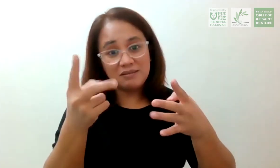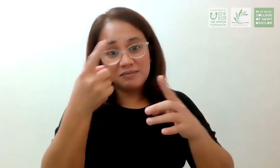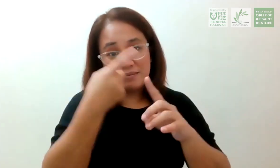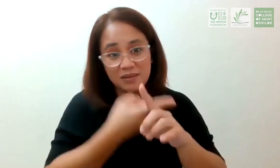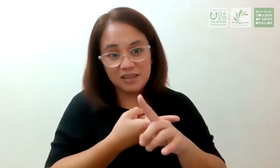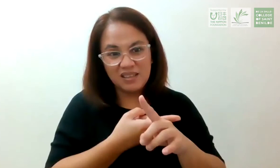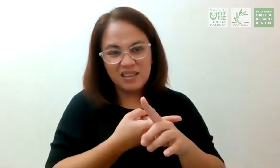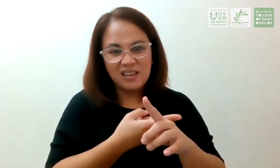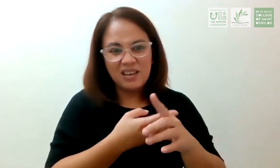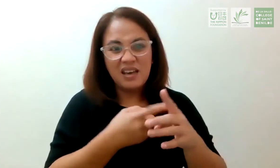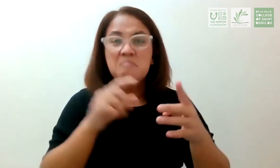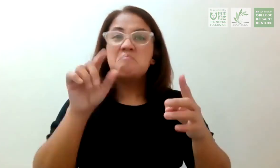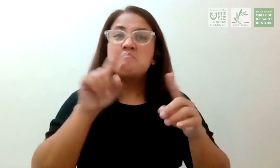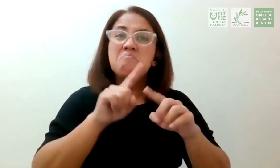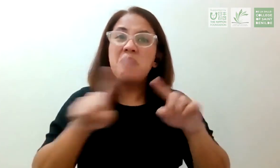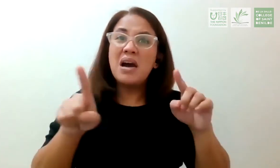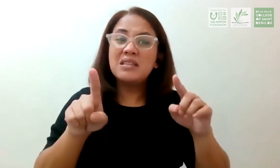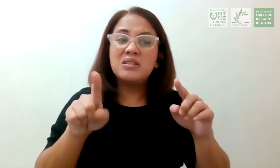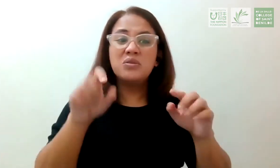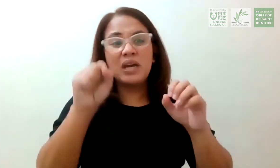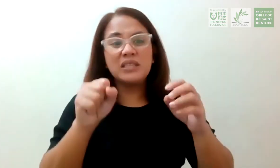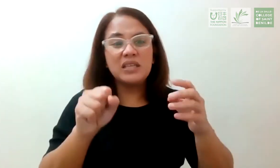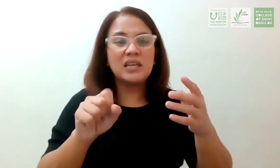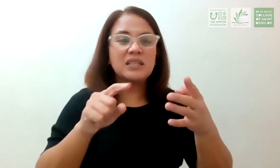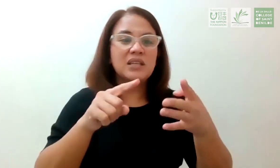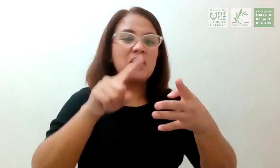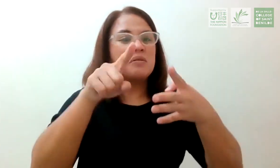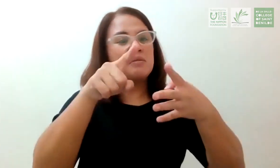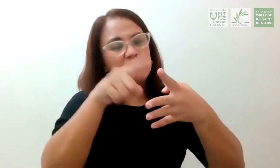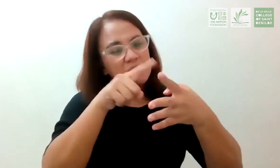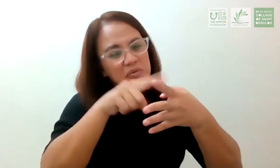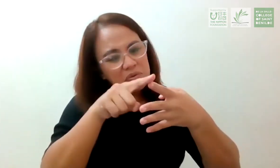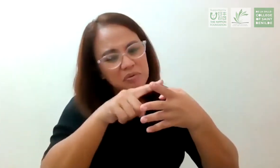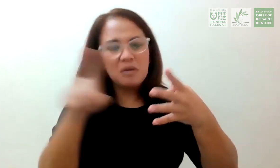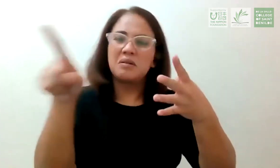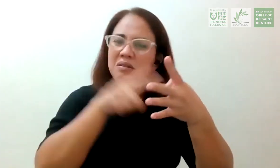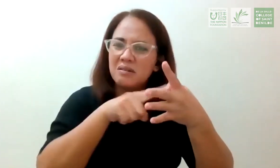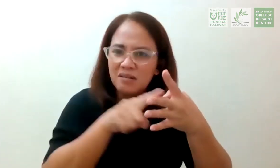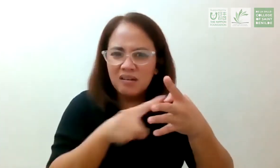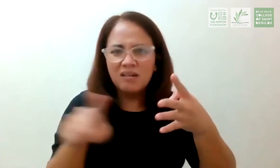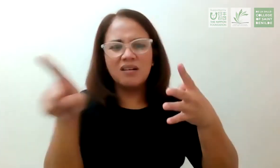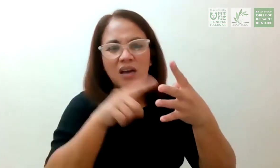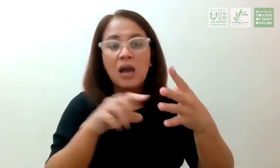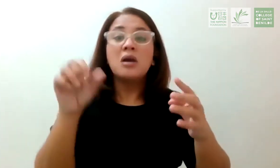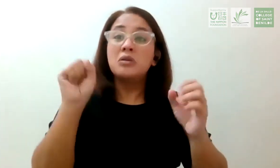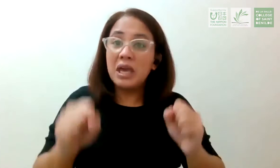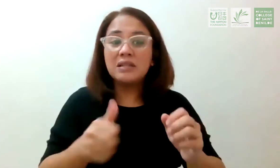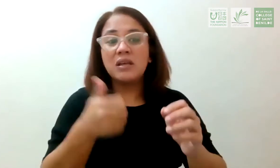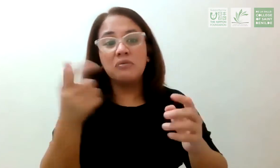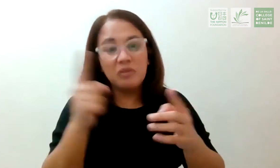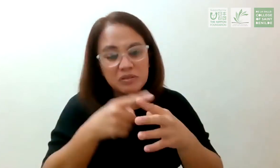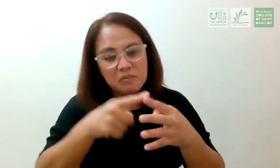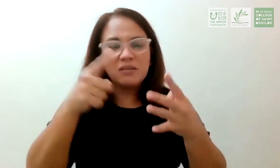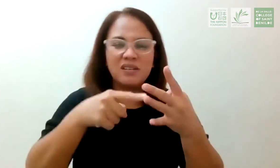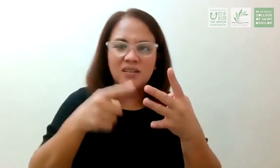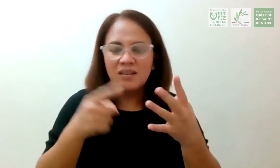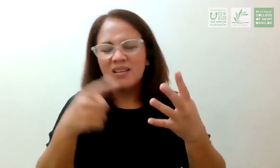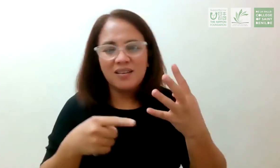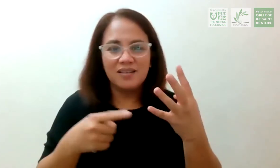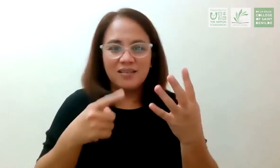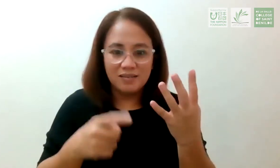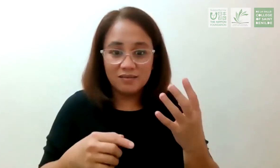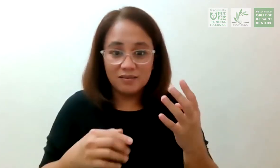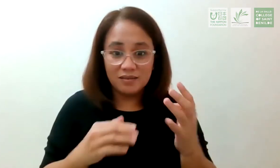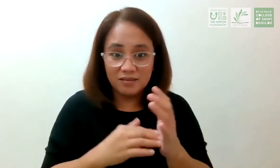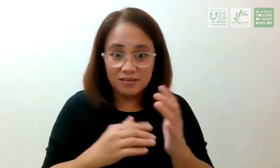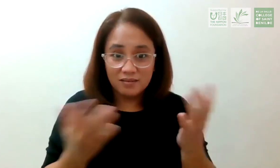you can also sign first week of the month and second week of the month, or you can sign first week of the month and second week of the month. And